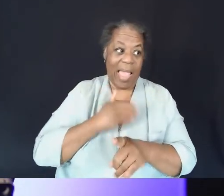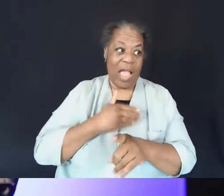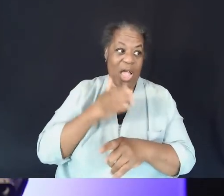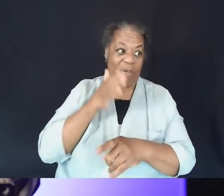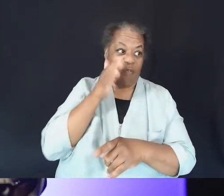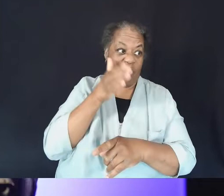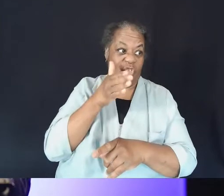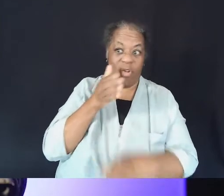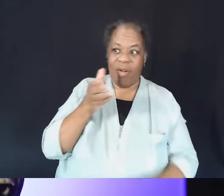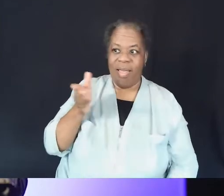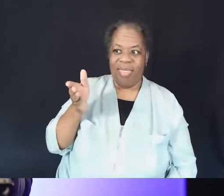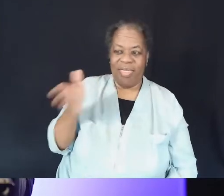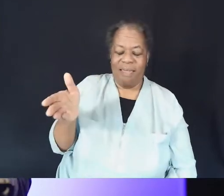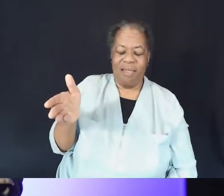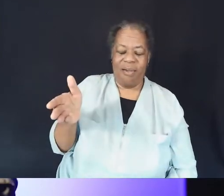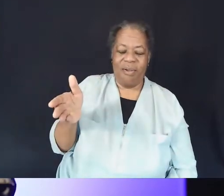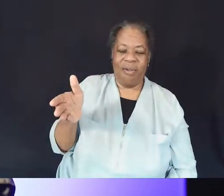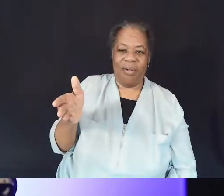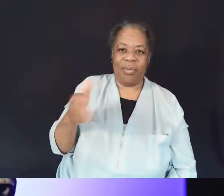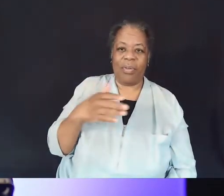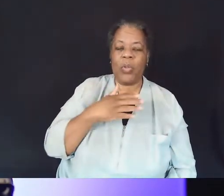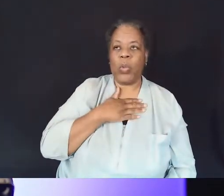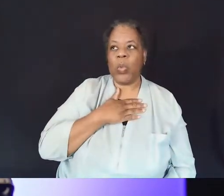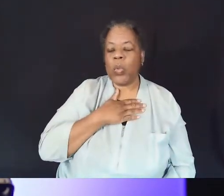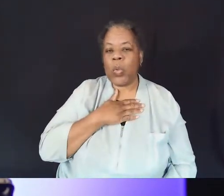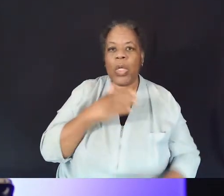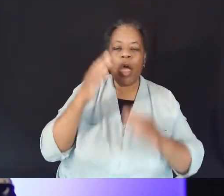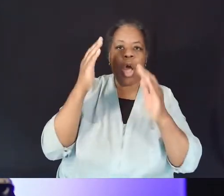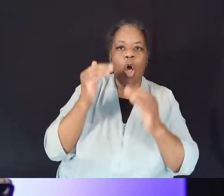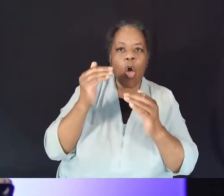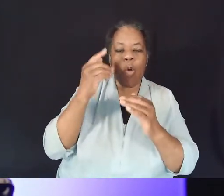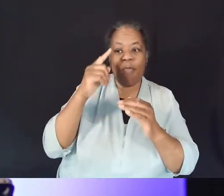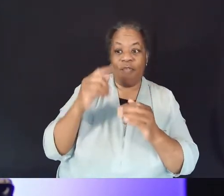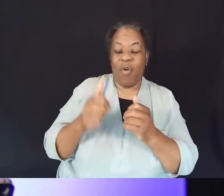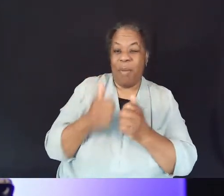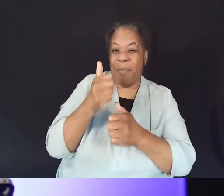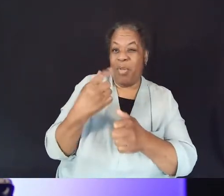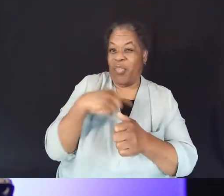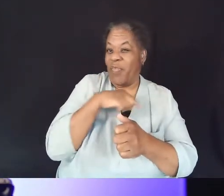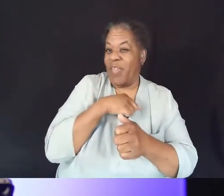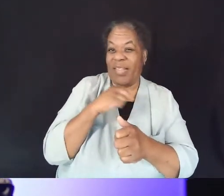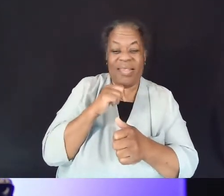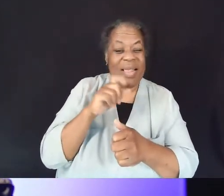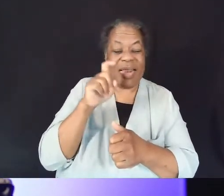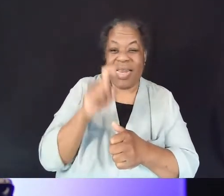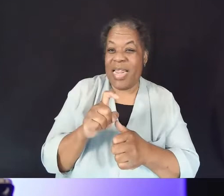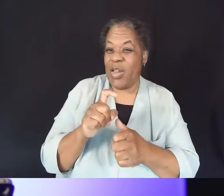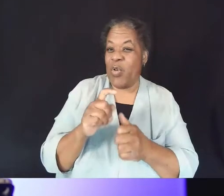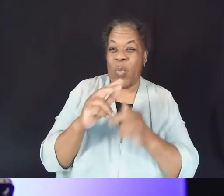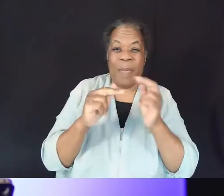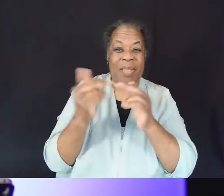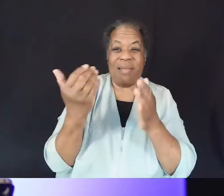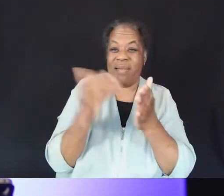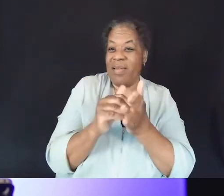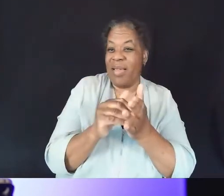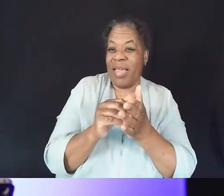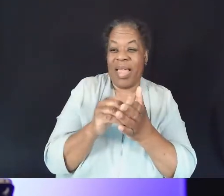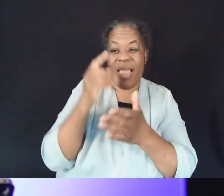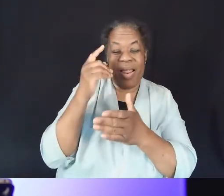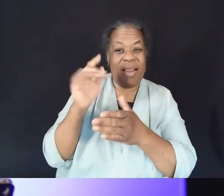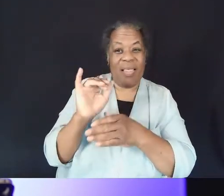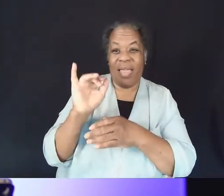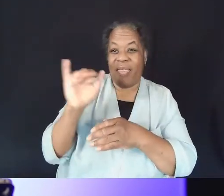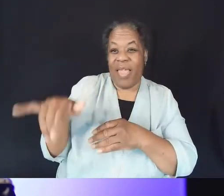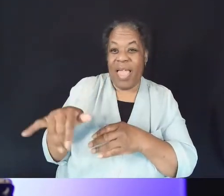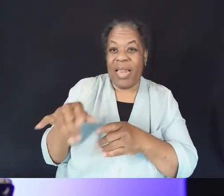Now, hopefully for most of us, we haven't had to rebuild like that. But I've had access to people's stories for over 20